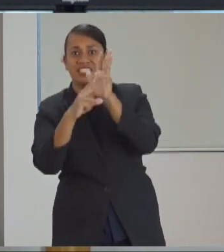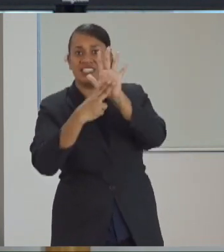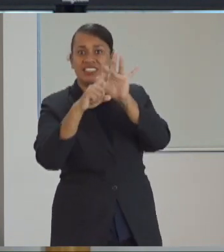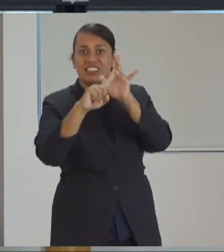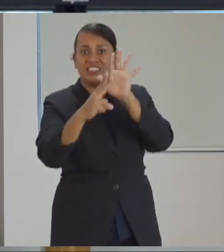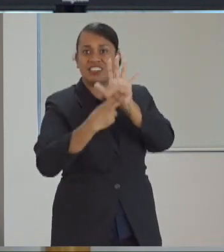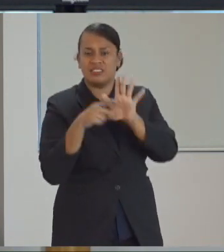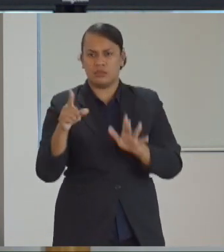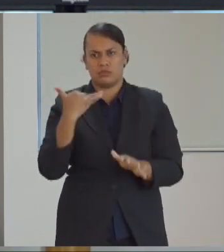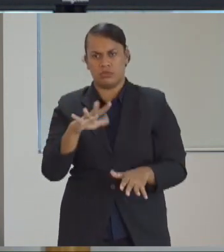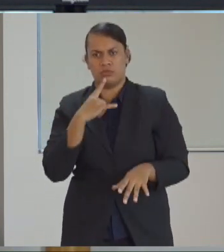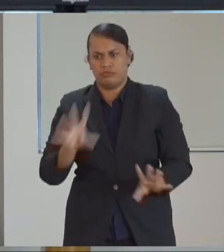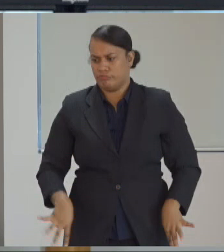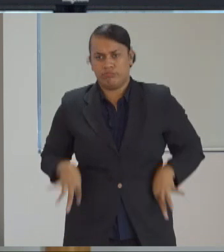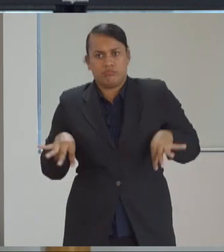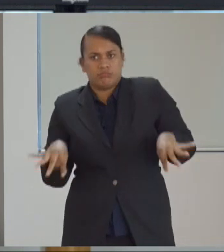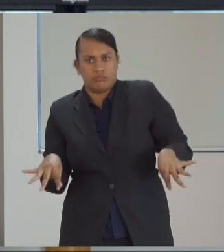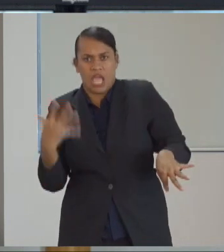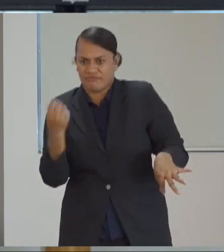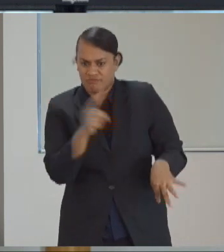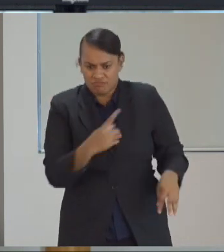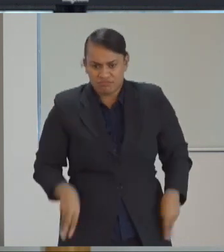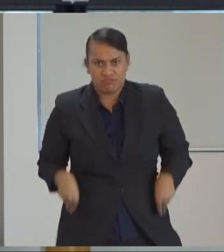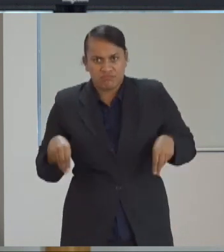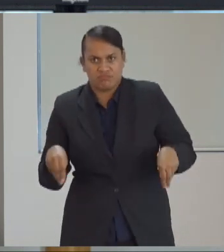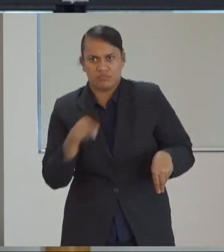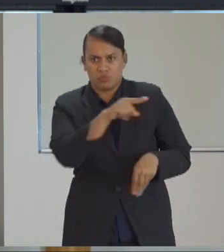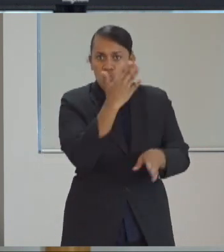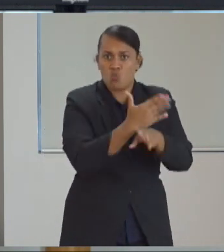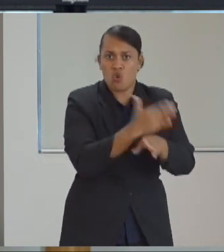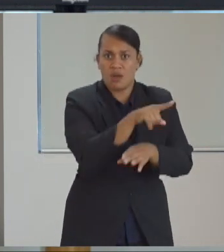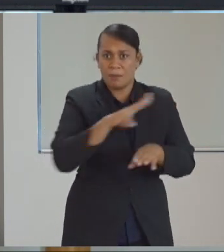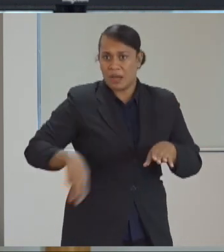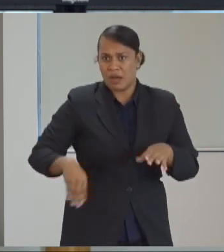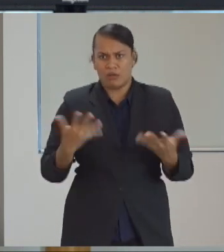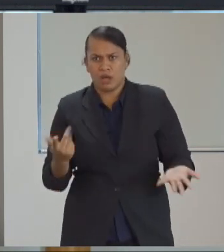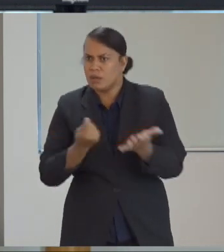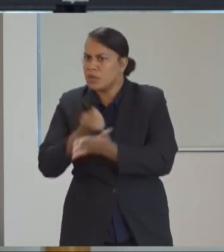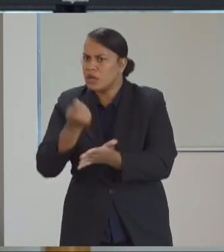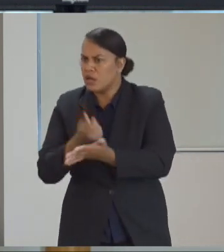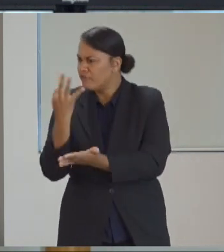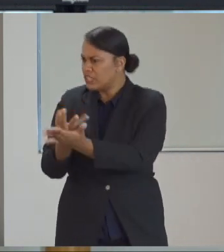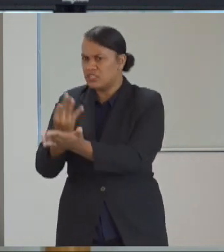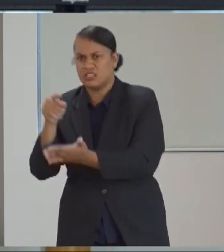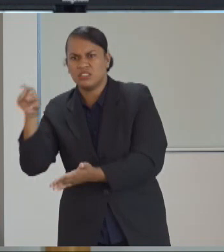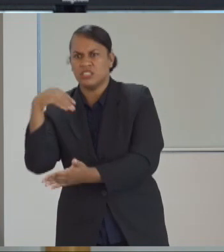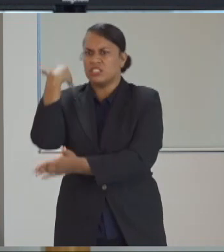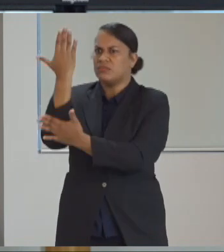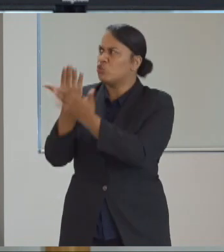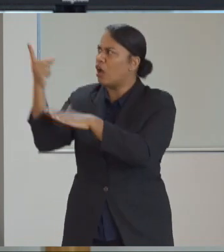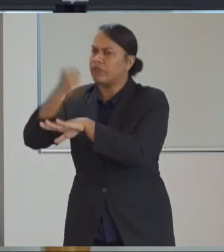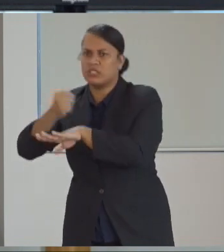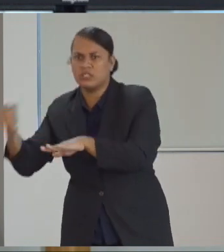look, we'll dip into our coffers and we'll give a bit of money to our members who've been paying fees and such. What are your